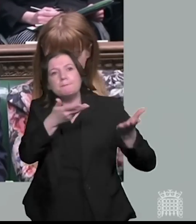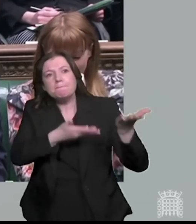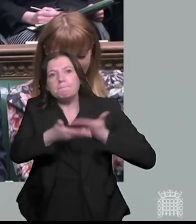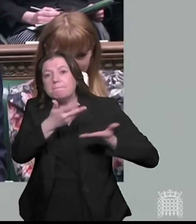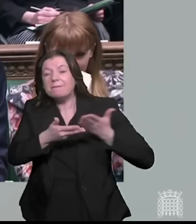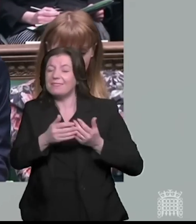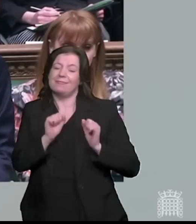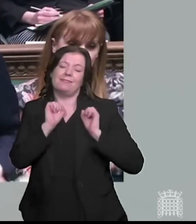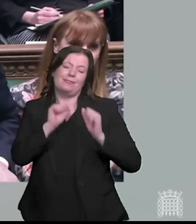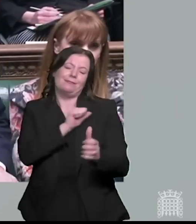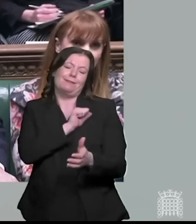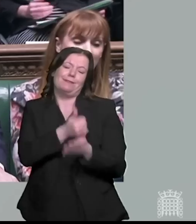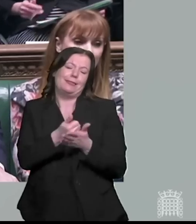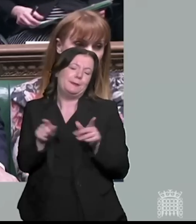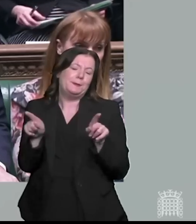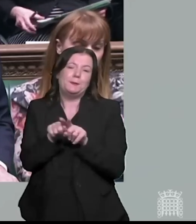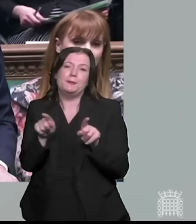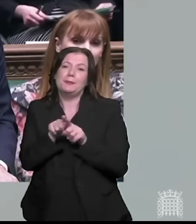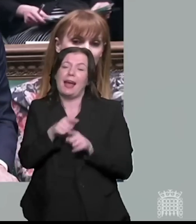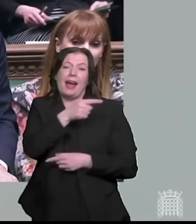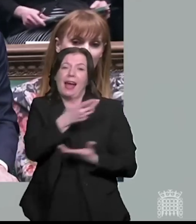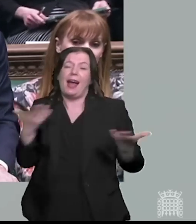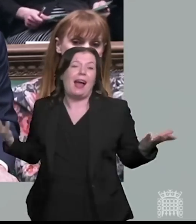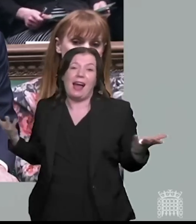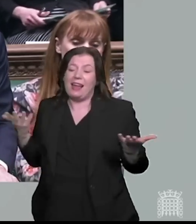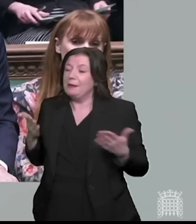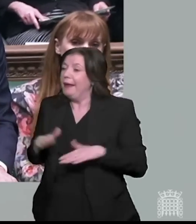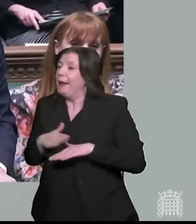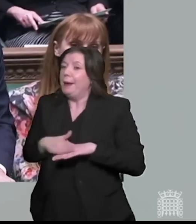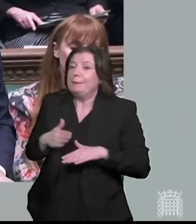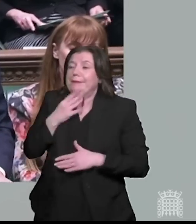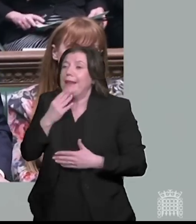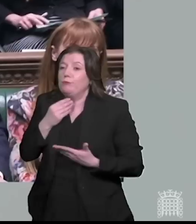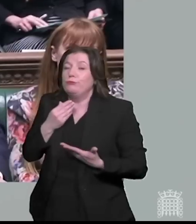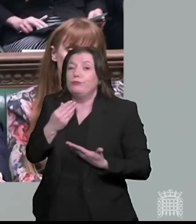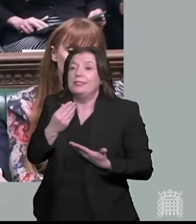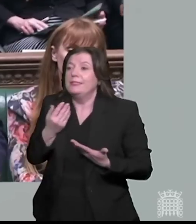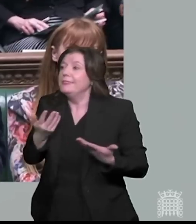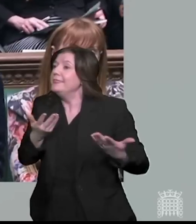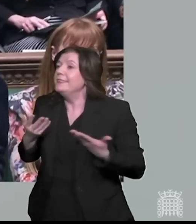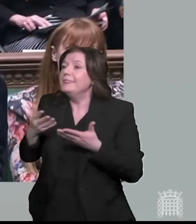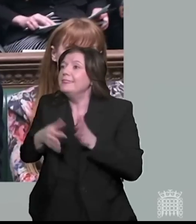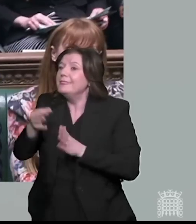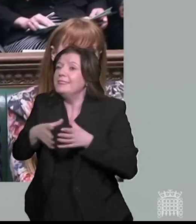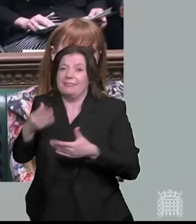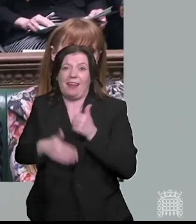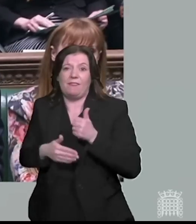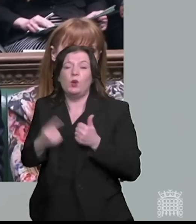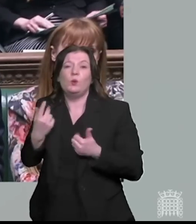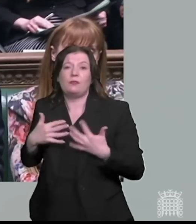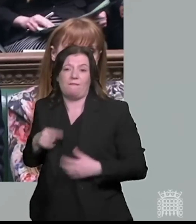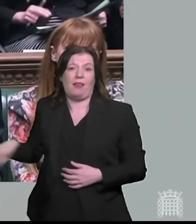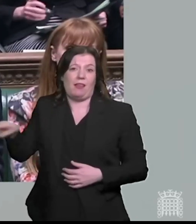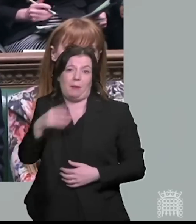Sticking plaster politics, no growth for the many, working people pay. And let's turn to his